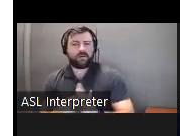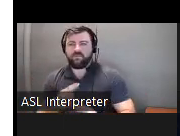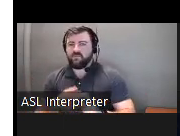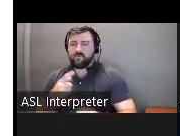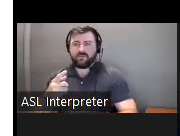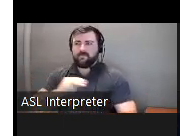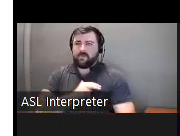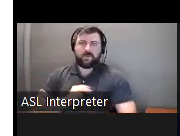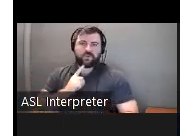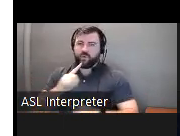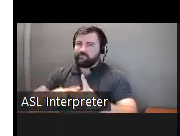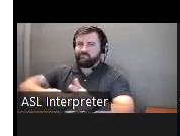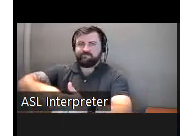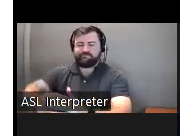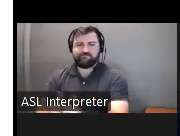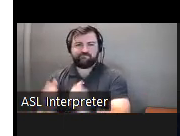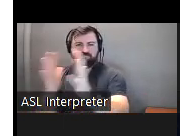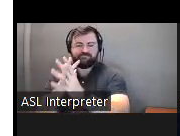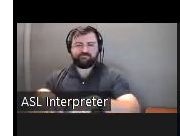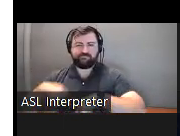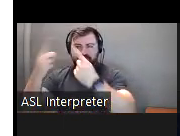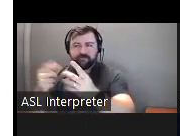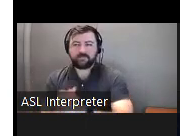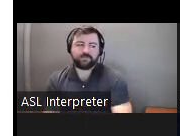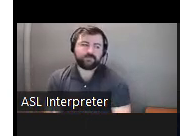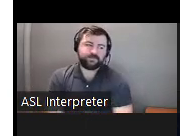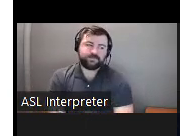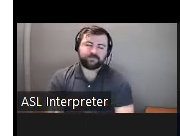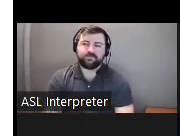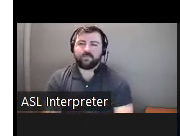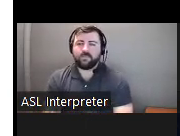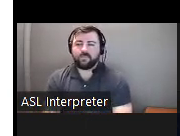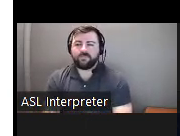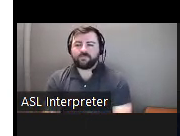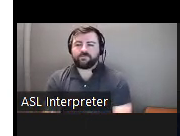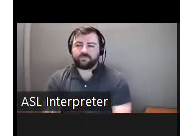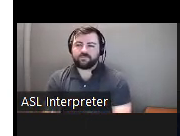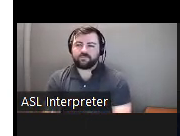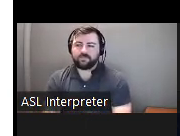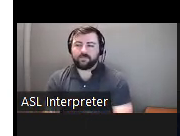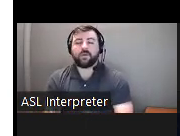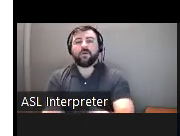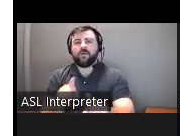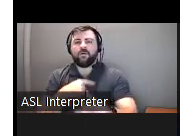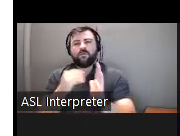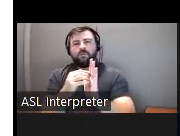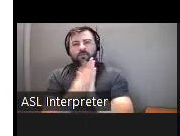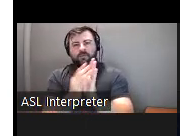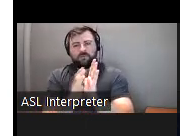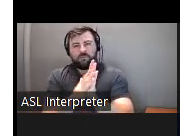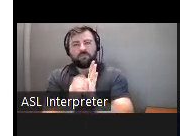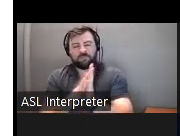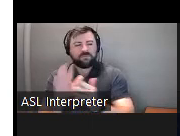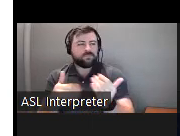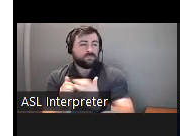very beginning. Another important thing is that we do track all of the items and action items that have been implemented